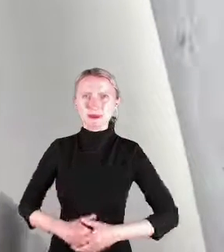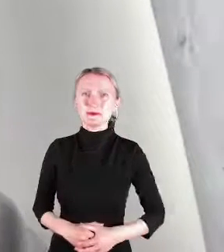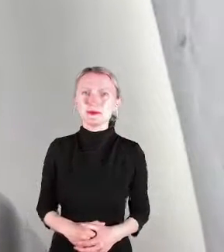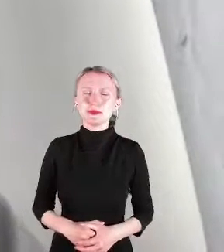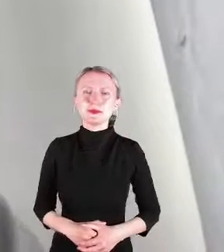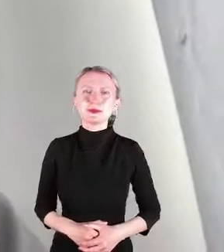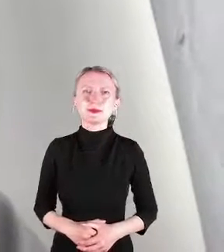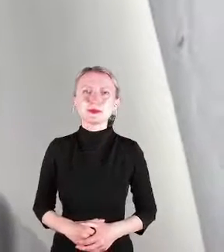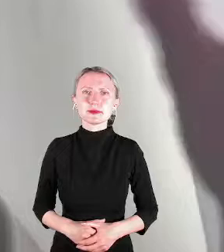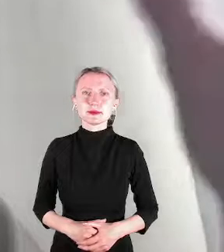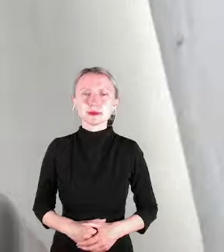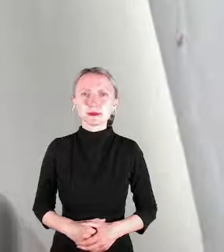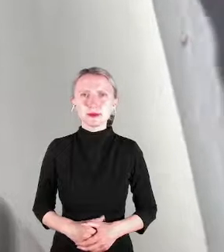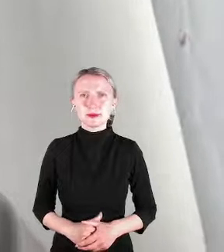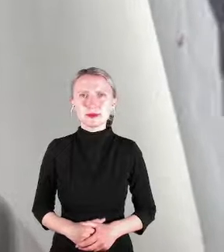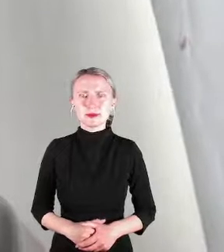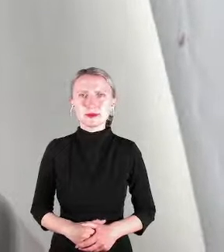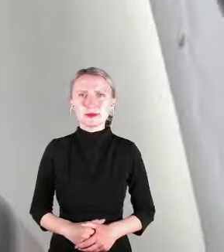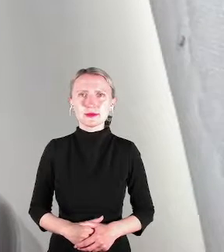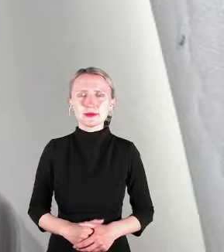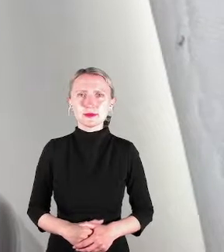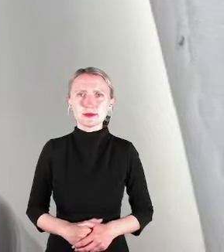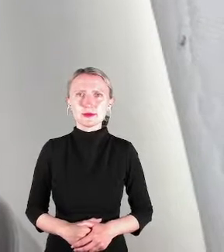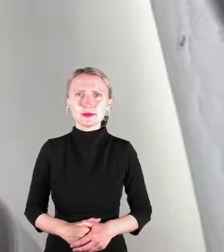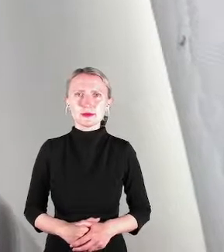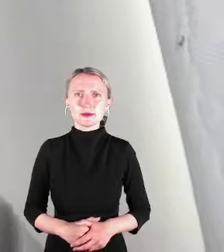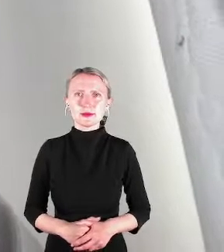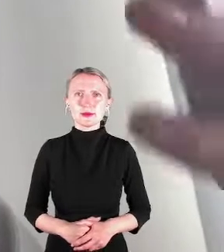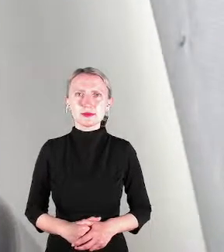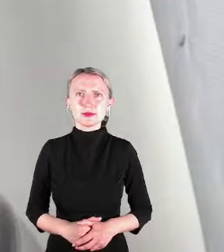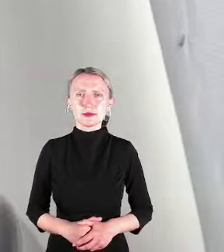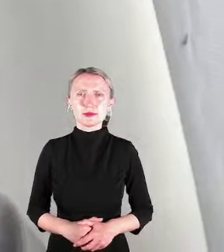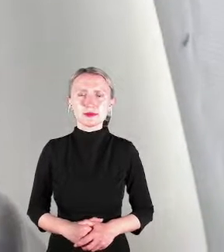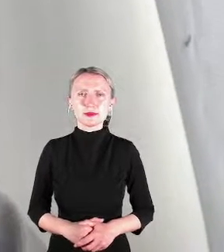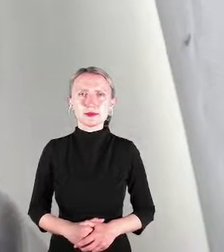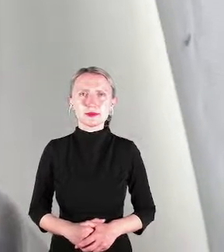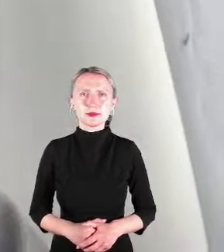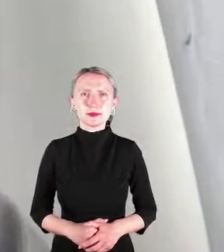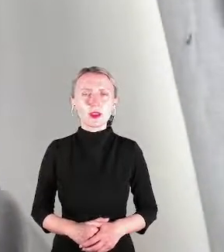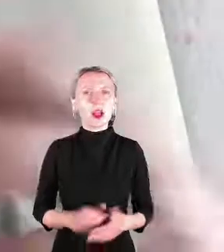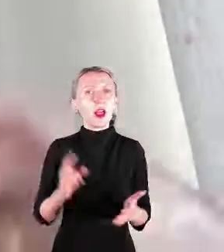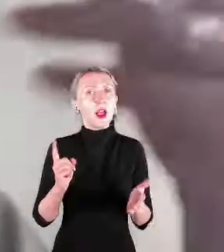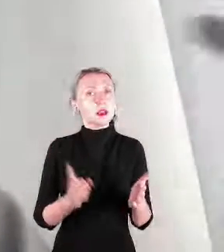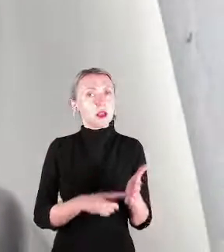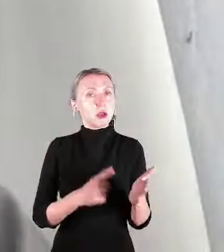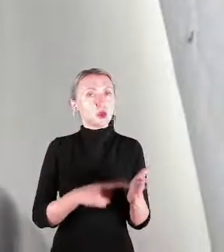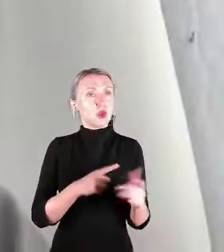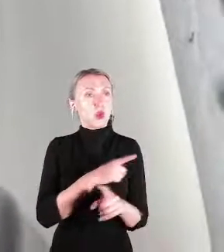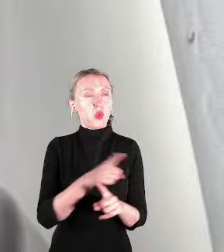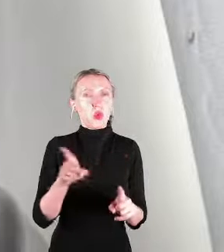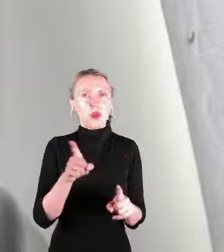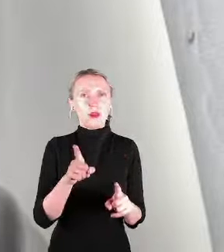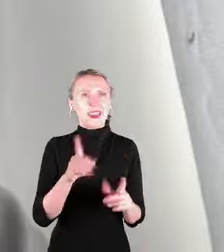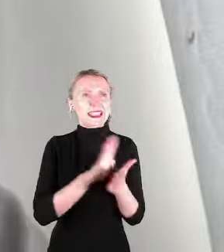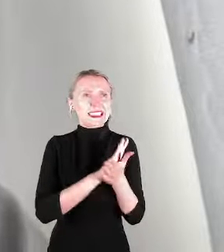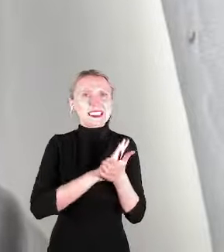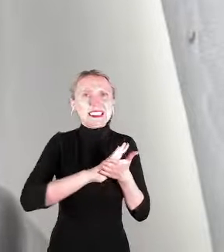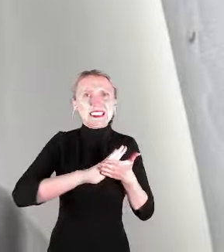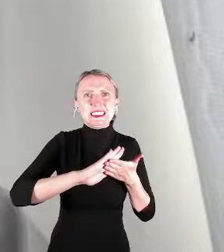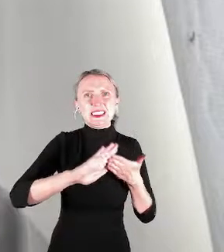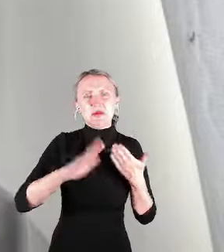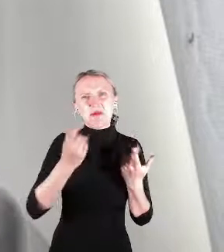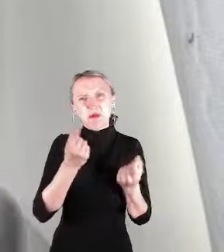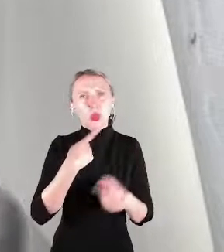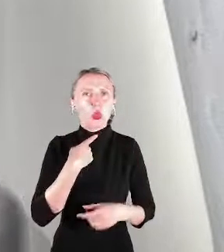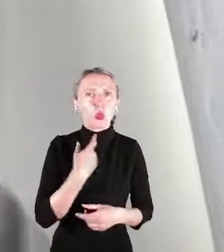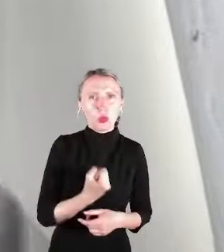they often are some kind of, I mean, sterile and quite boring. And as you said, how was this